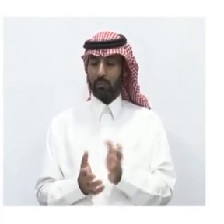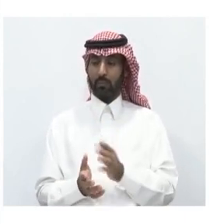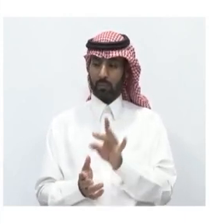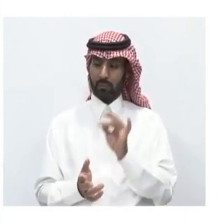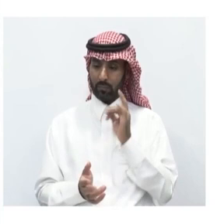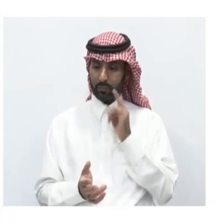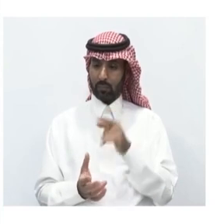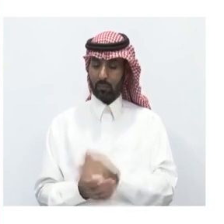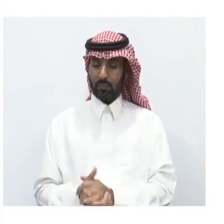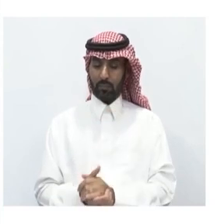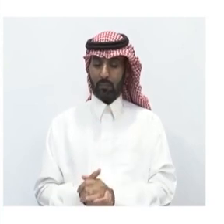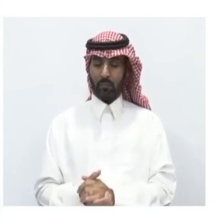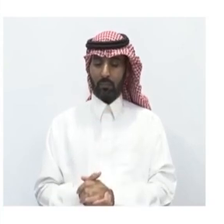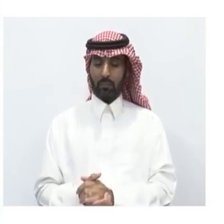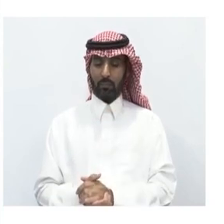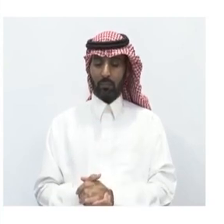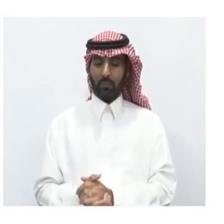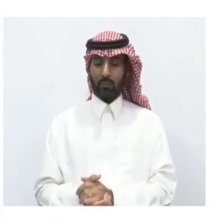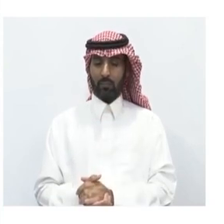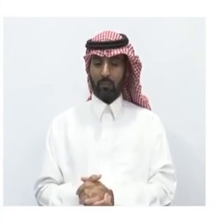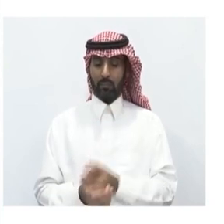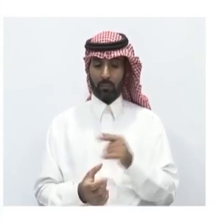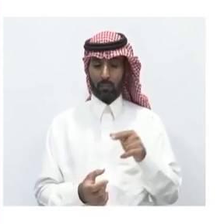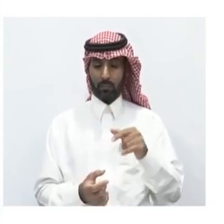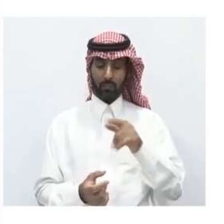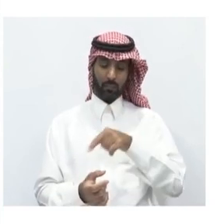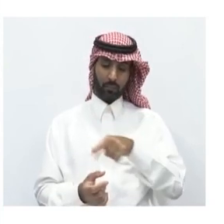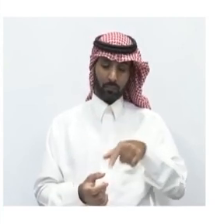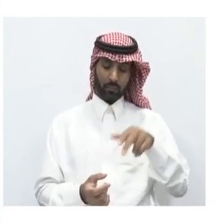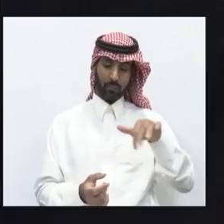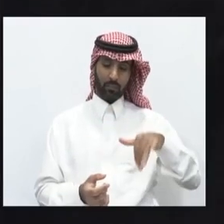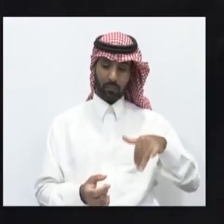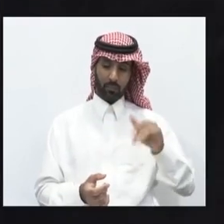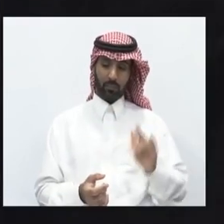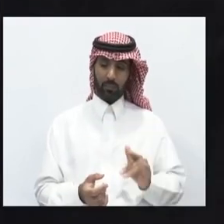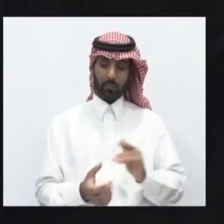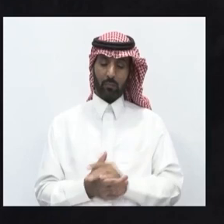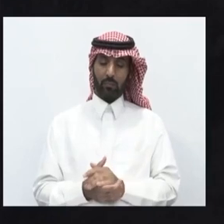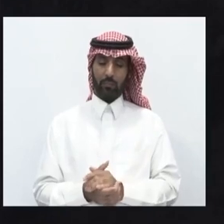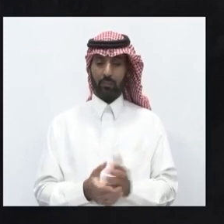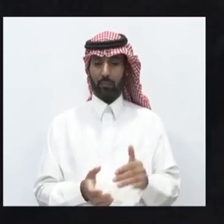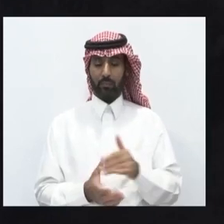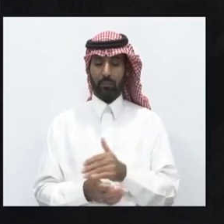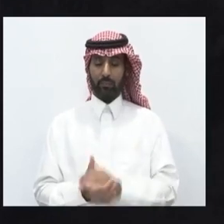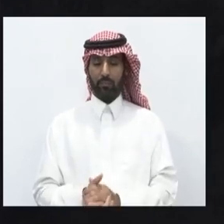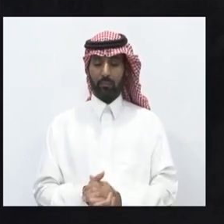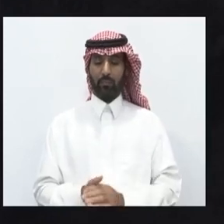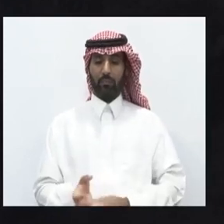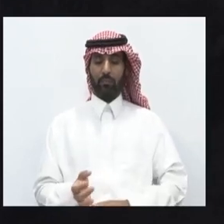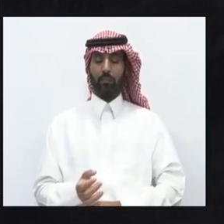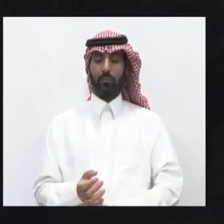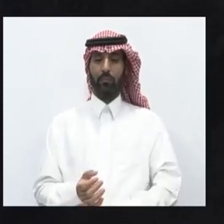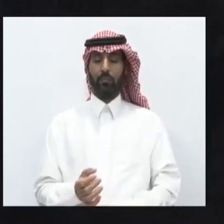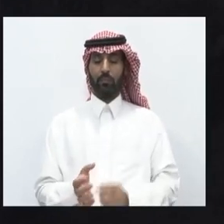he wanted. So by mistake, he went to the wrong seat. He ended up with the right seat by mistake. So